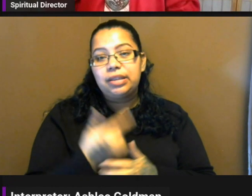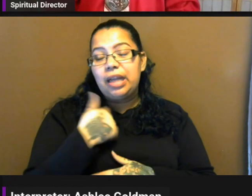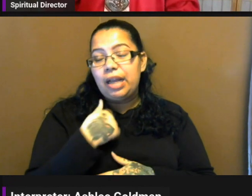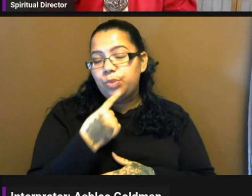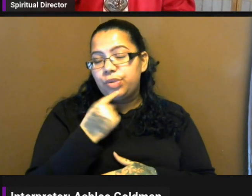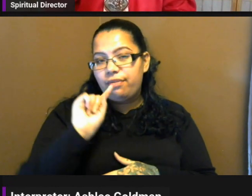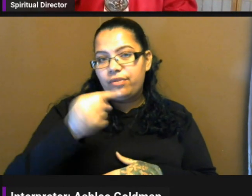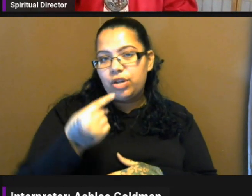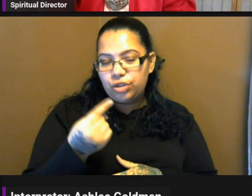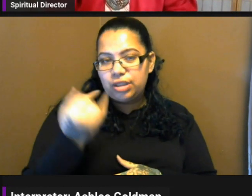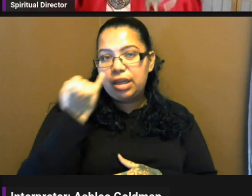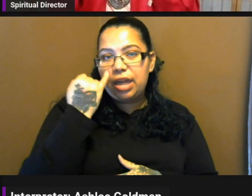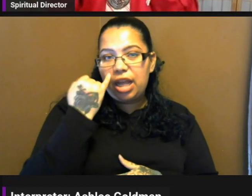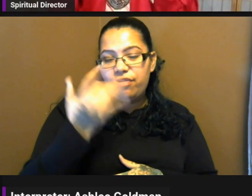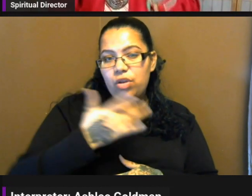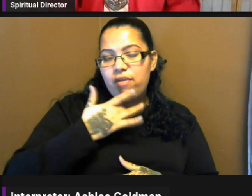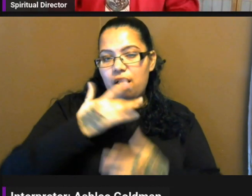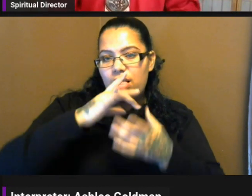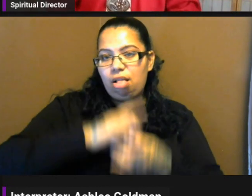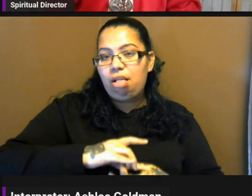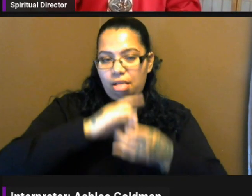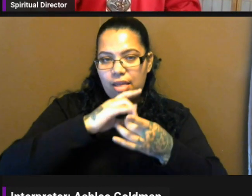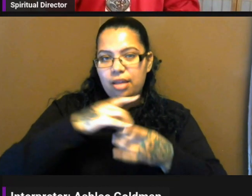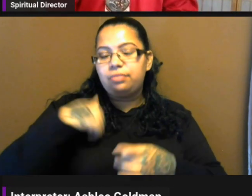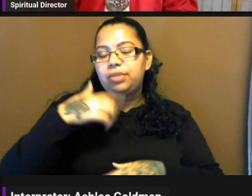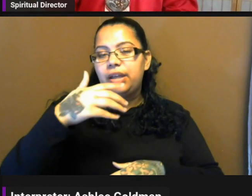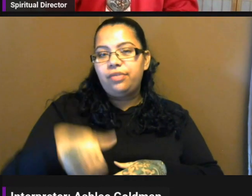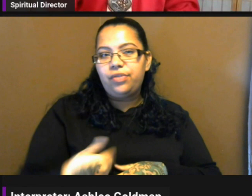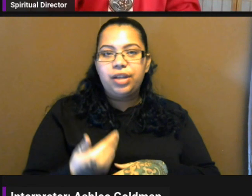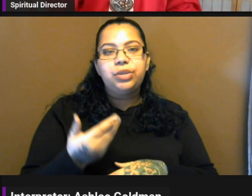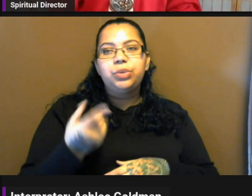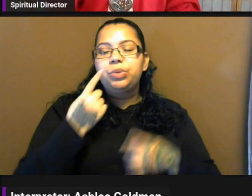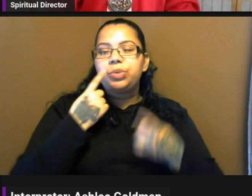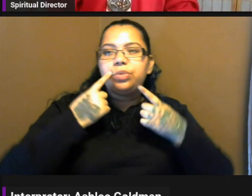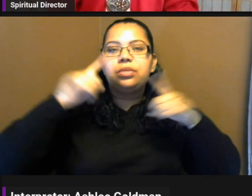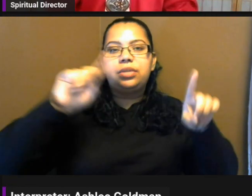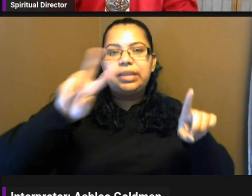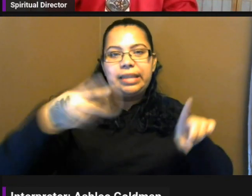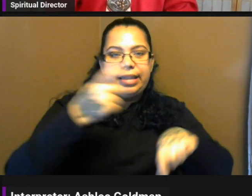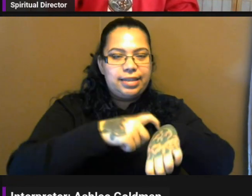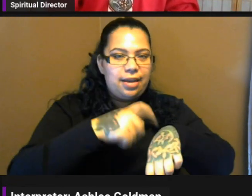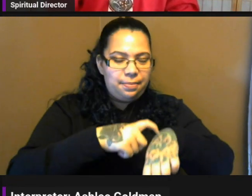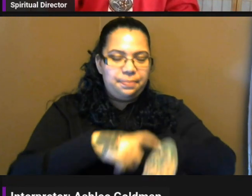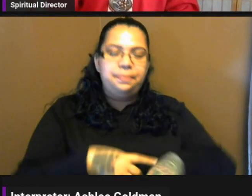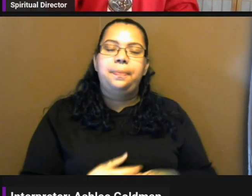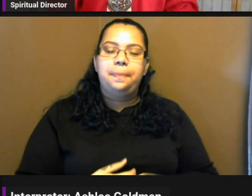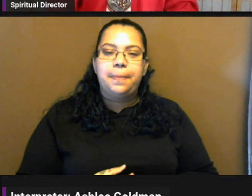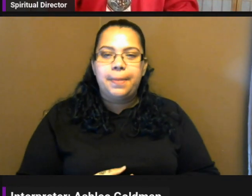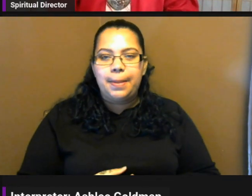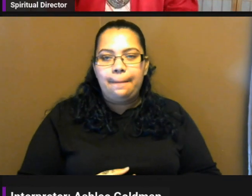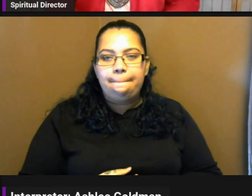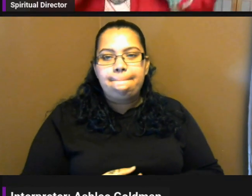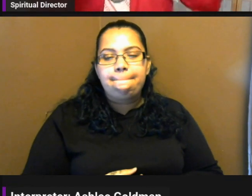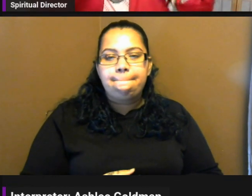I will say it first, and if it resonates with you, I invite you to declare it with me on the second go round.